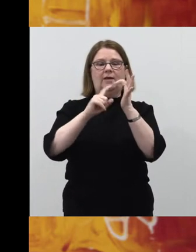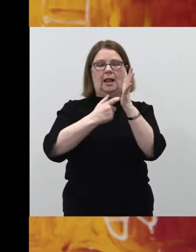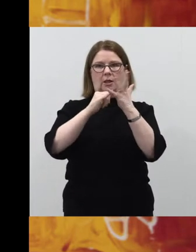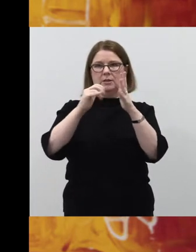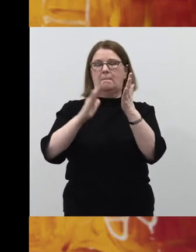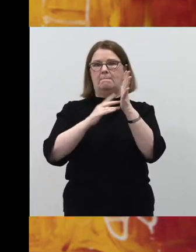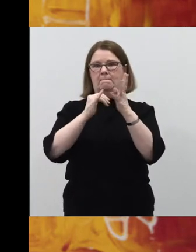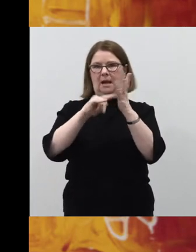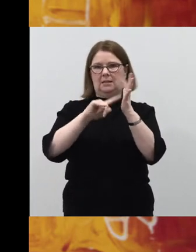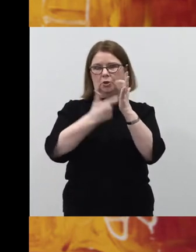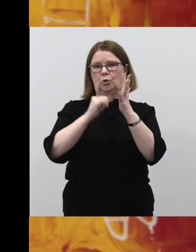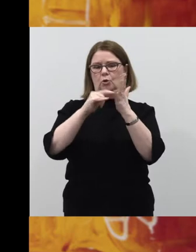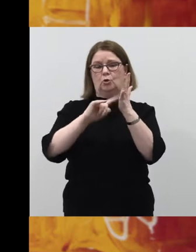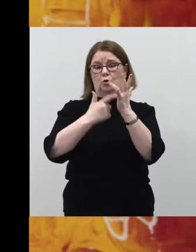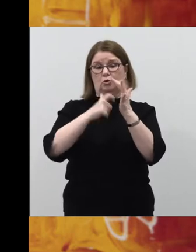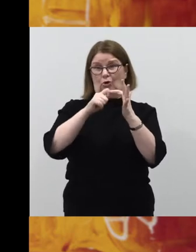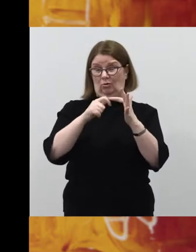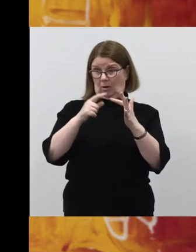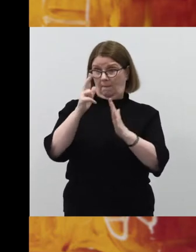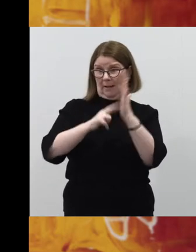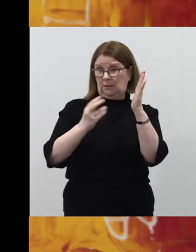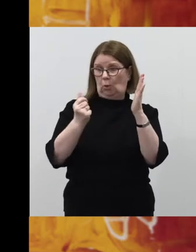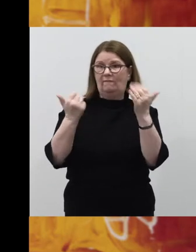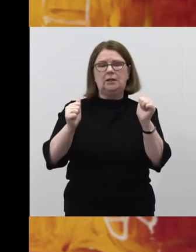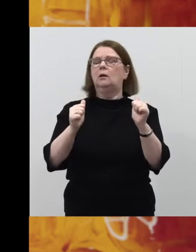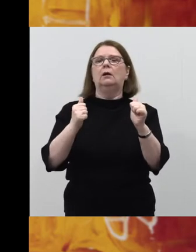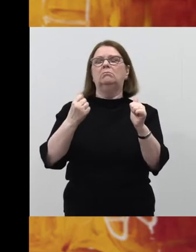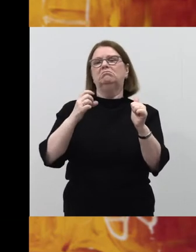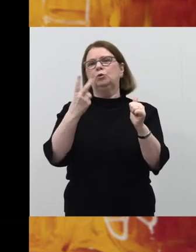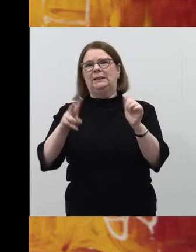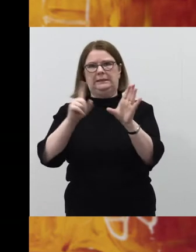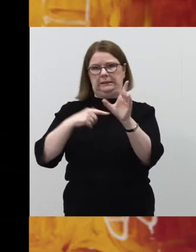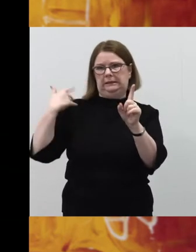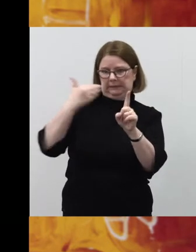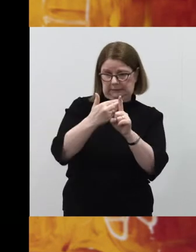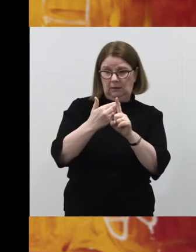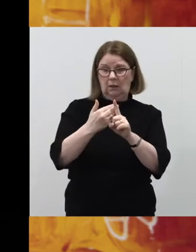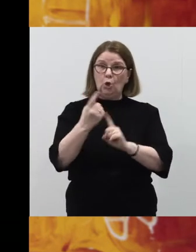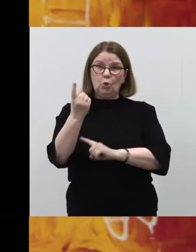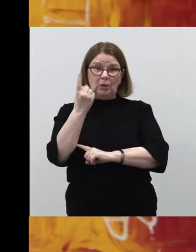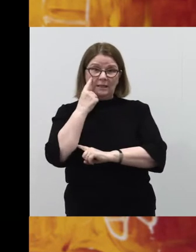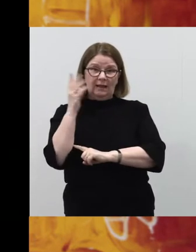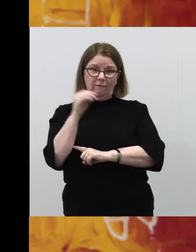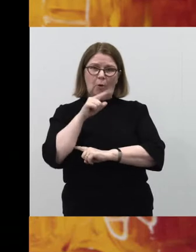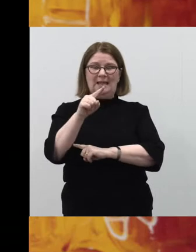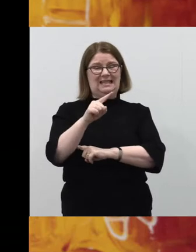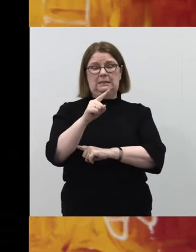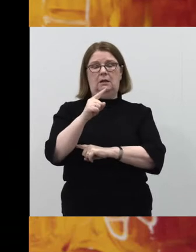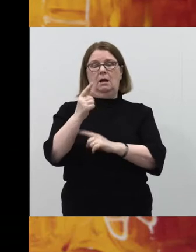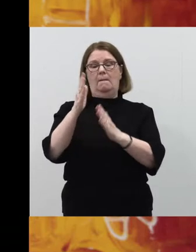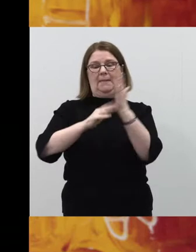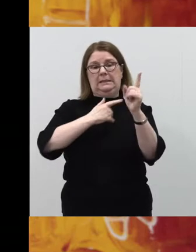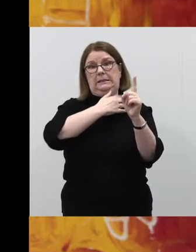Yayoi Kusama has also lived in an institution for the past 25 years, and she has found it a very conducive place to